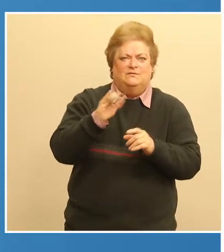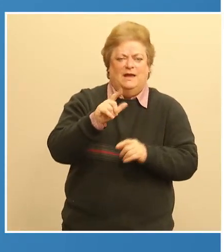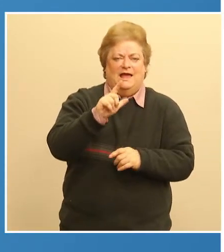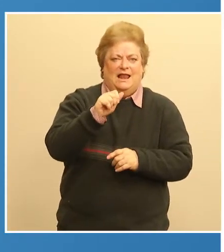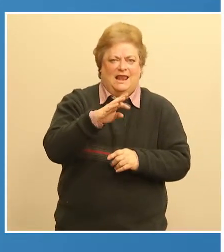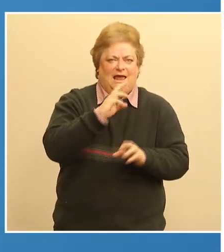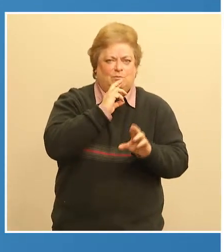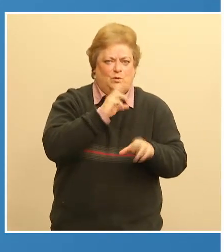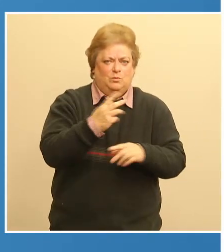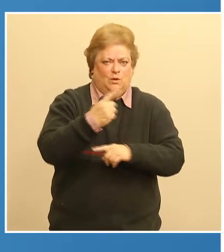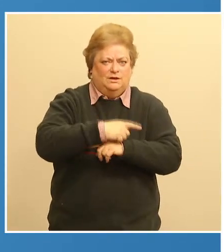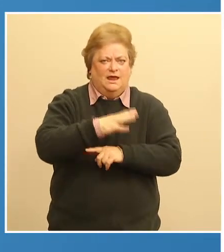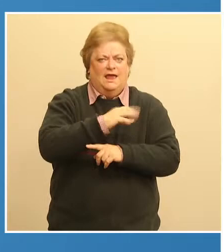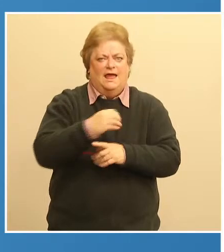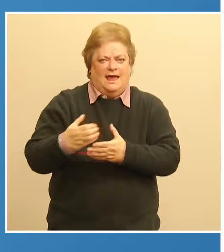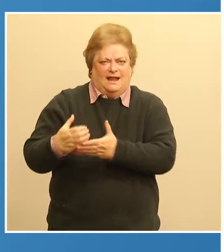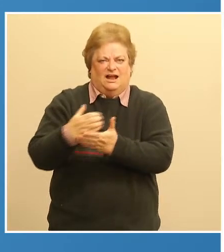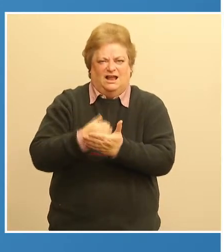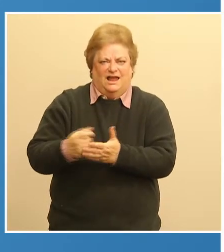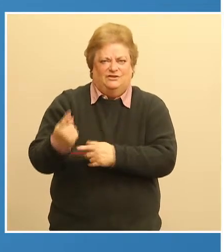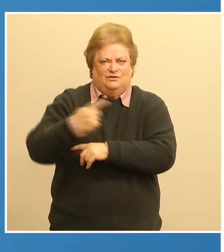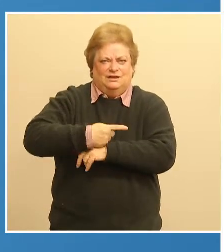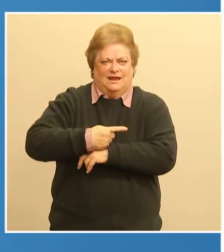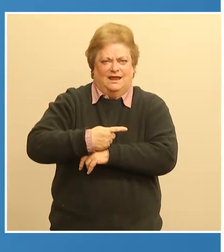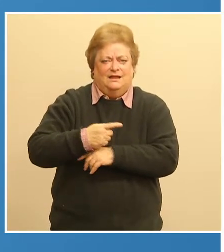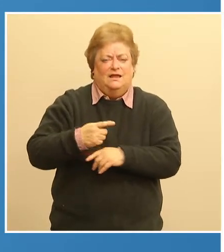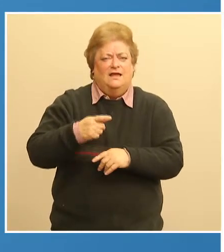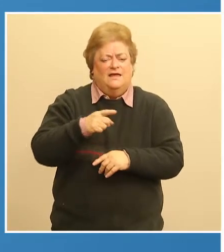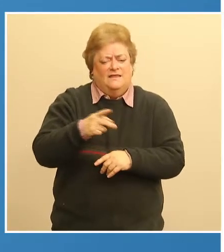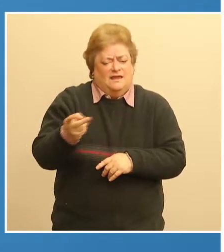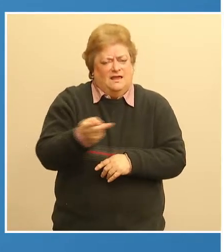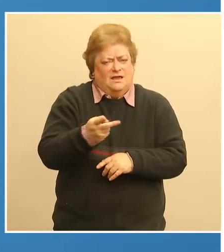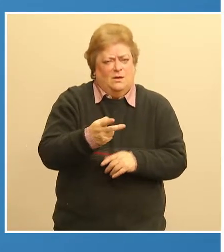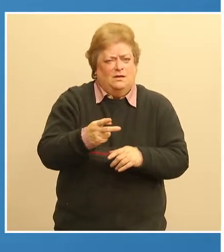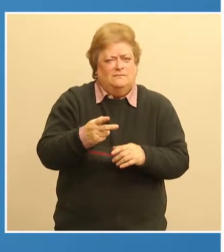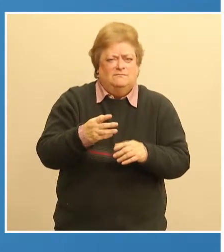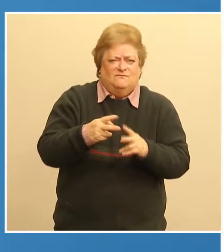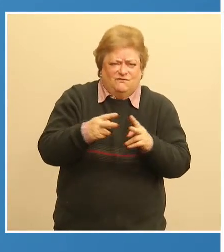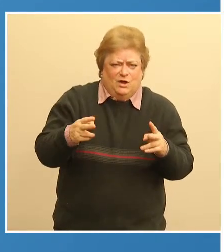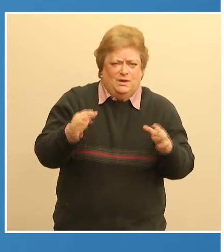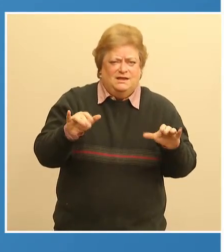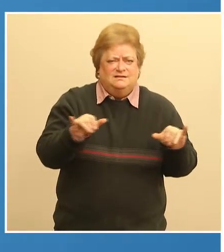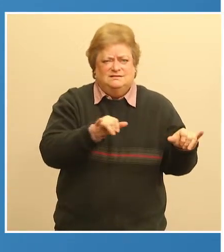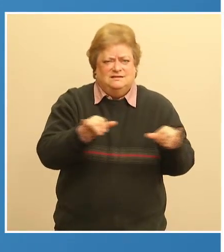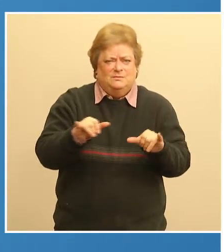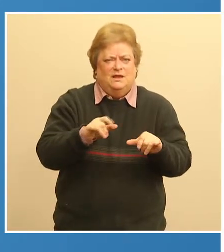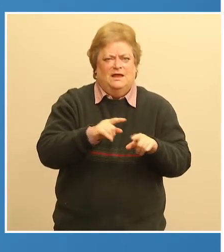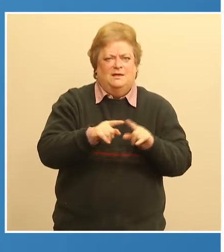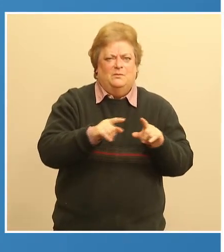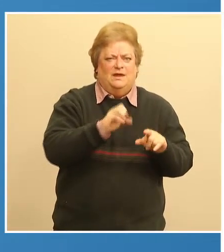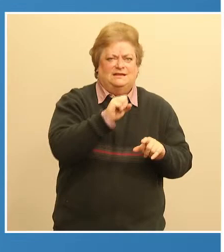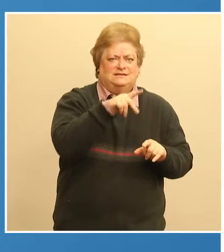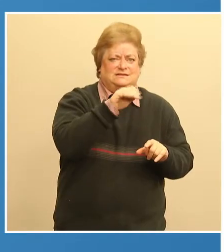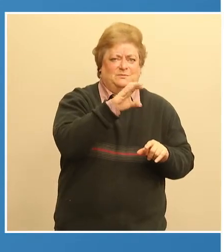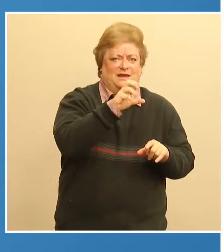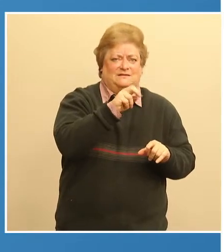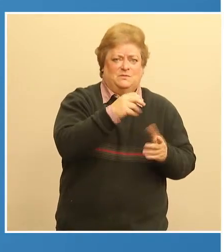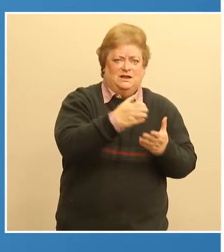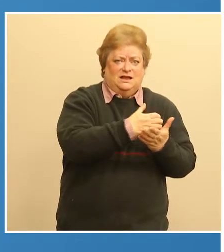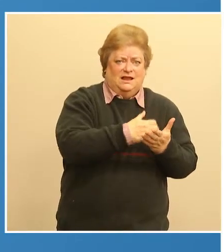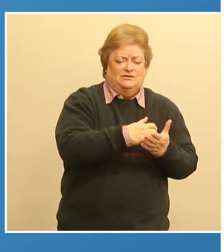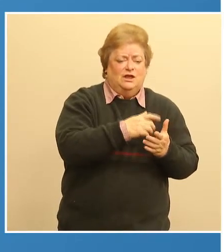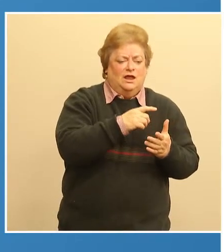and specimen collection date. While these are very similar, the specimen collection date helps us to understand when people are